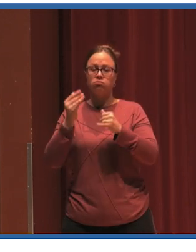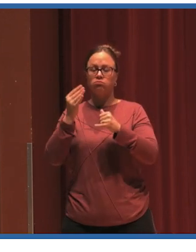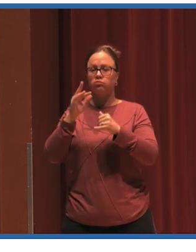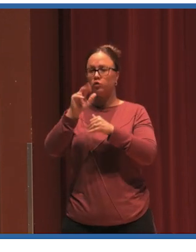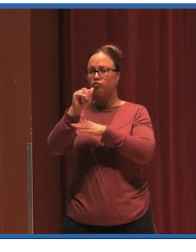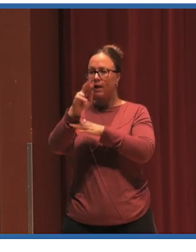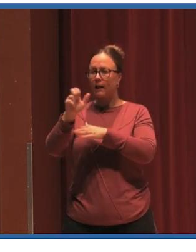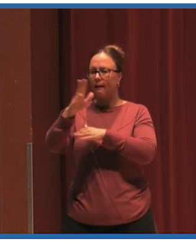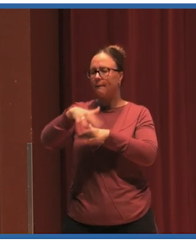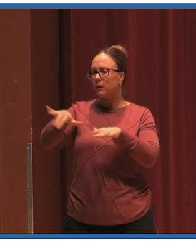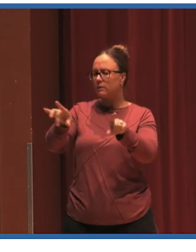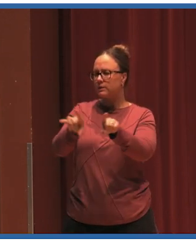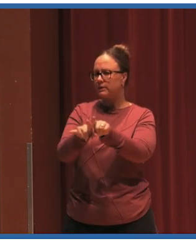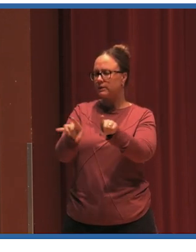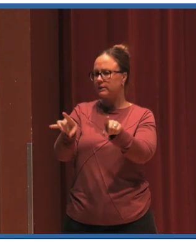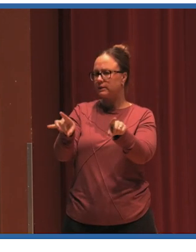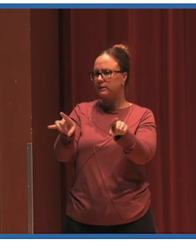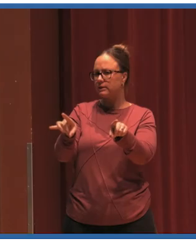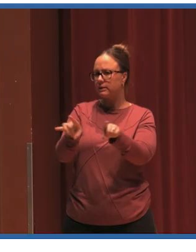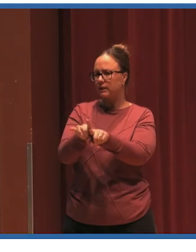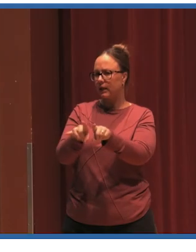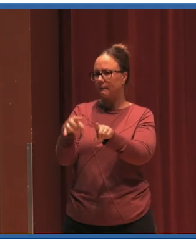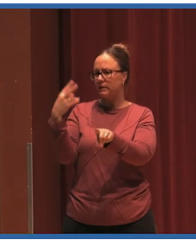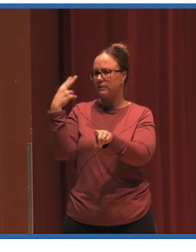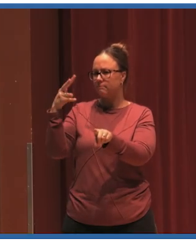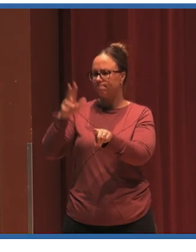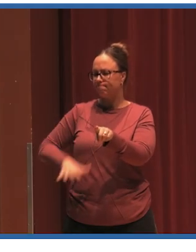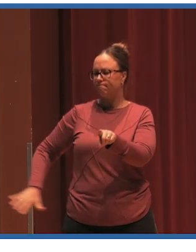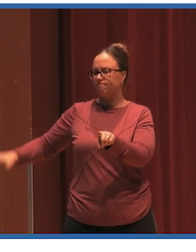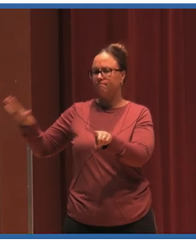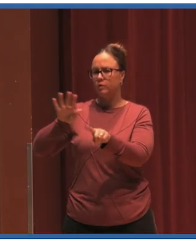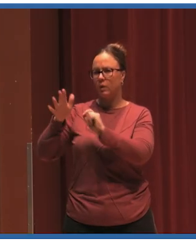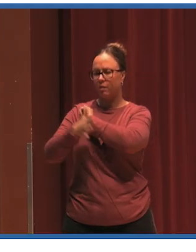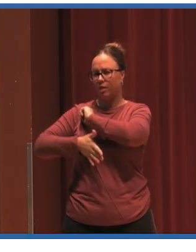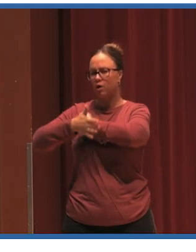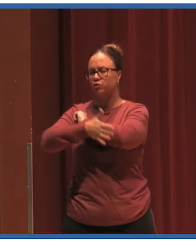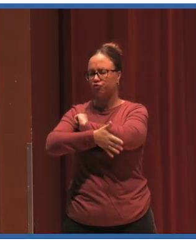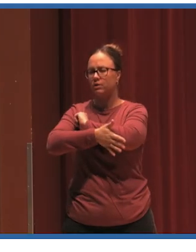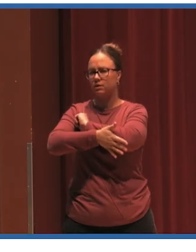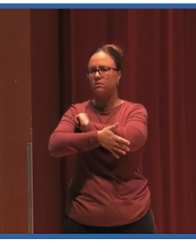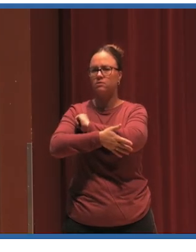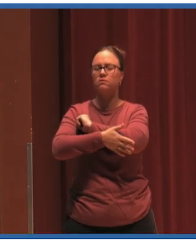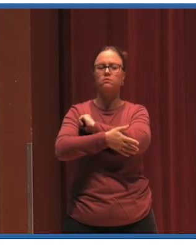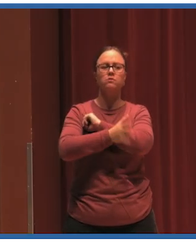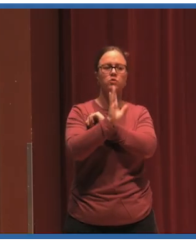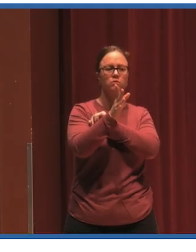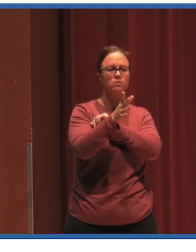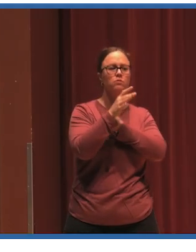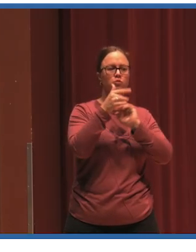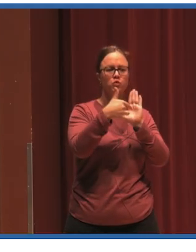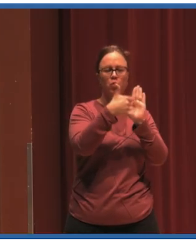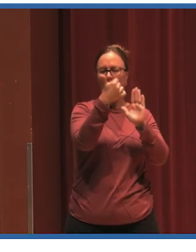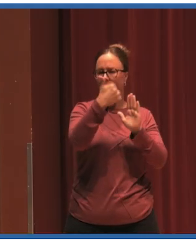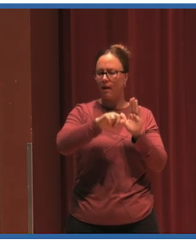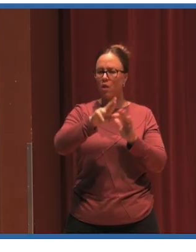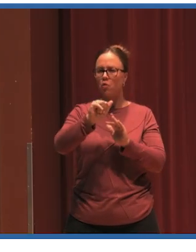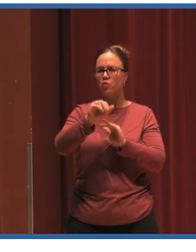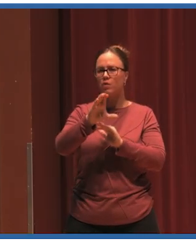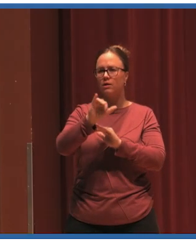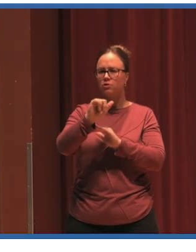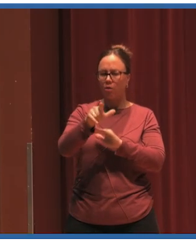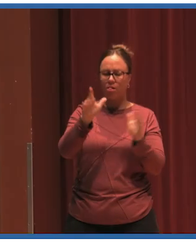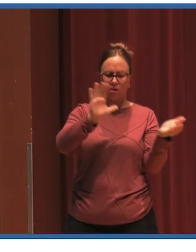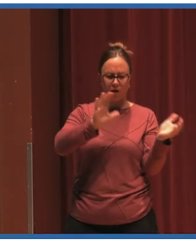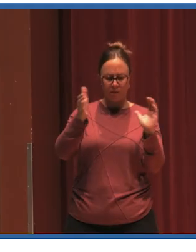the same as Hispanics throughout the country. So all these that will show any racial ethnic comparisons are